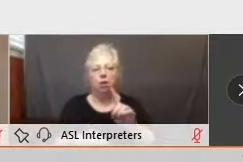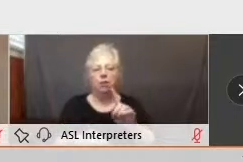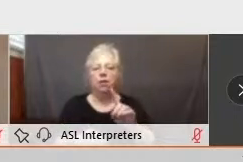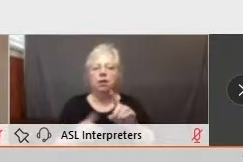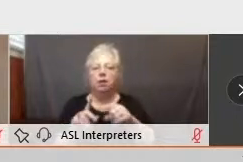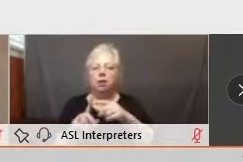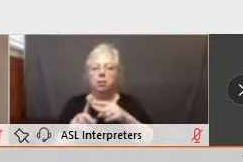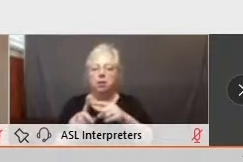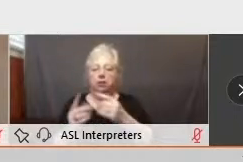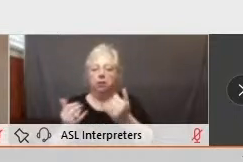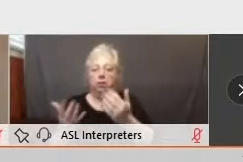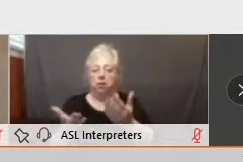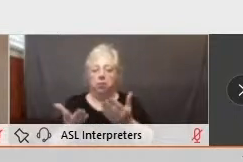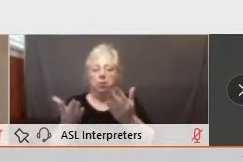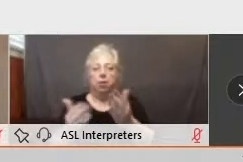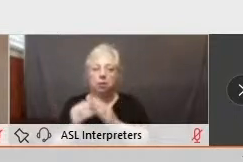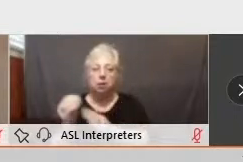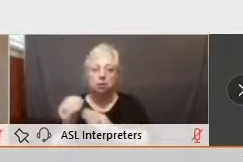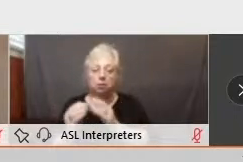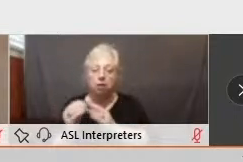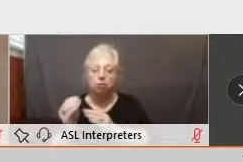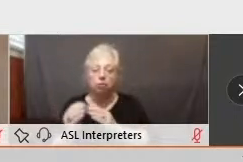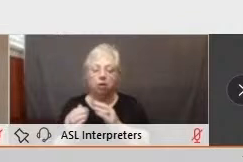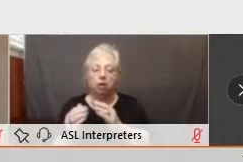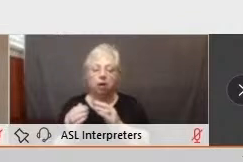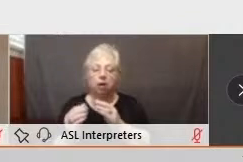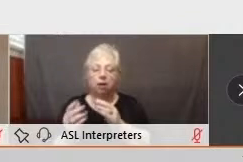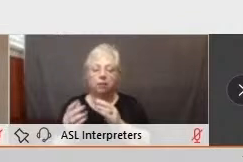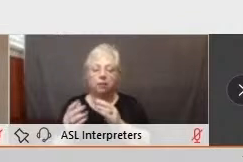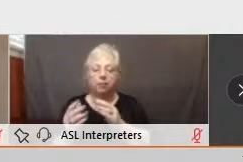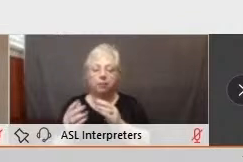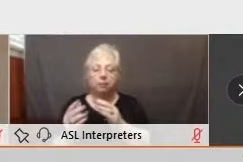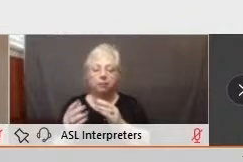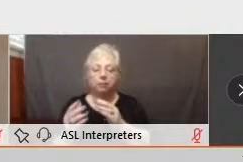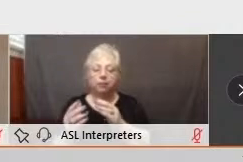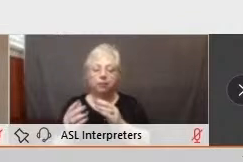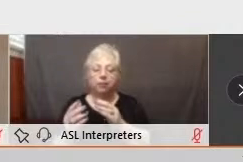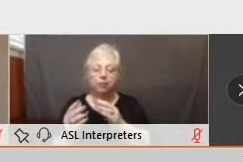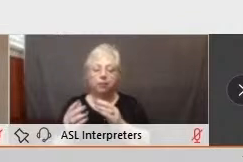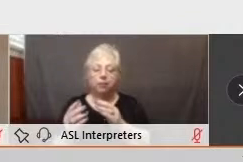to currently proposed construction, in addition